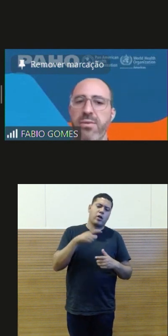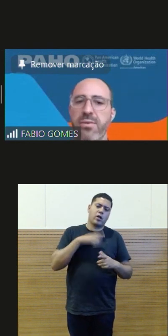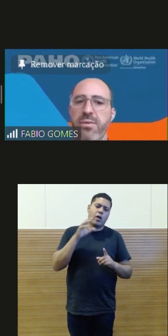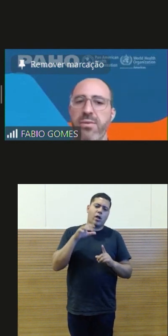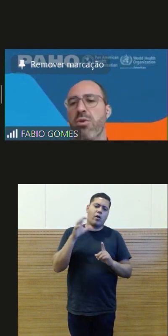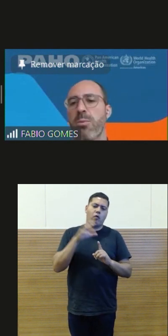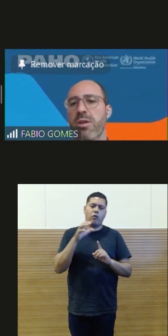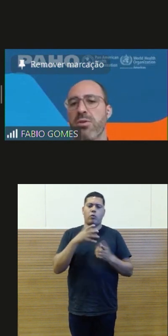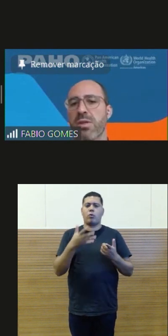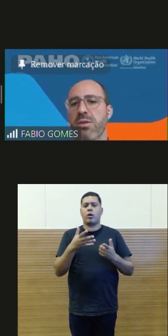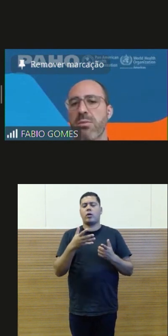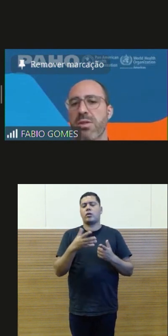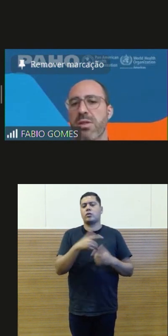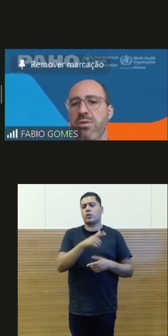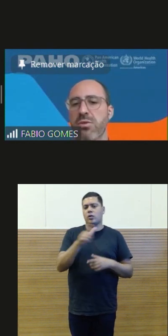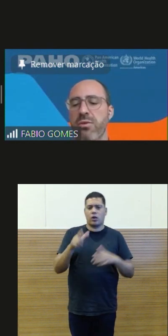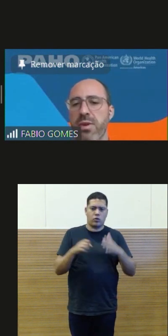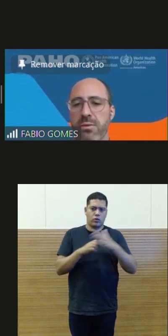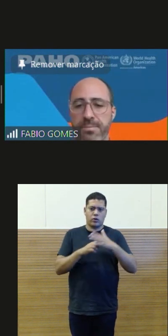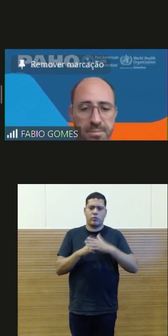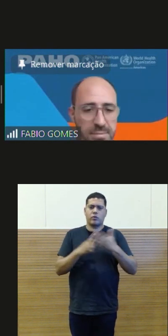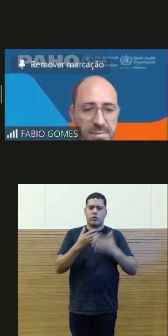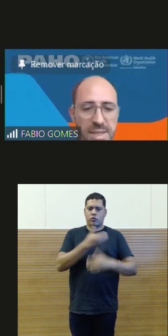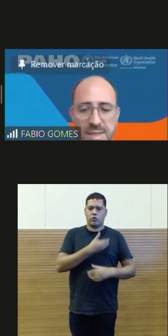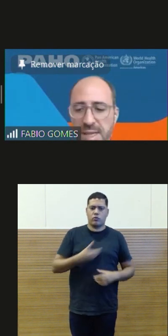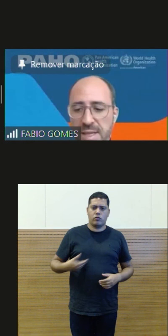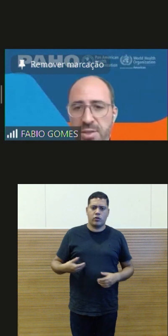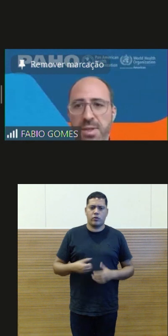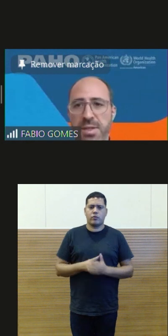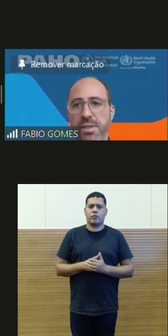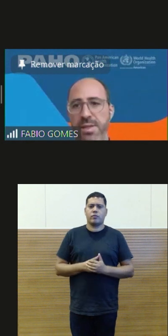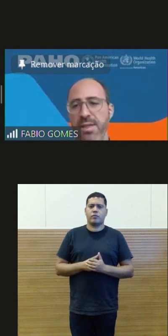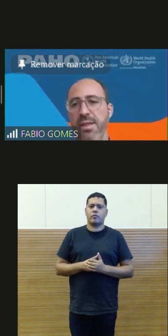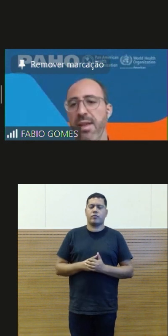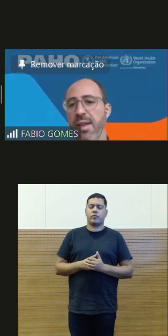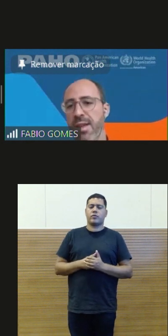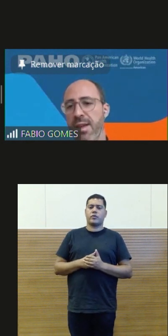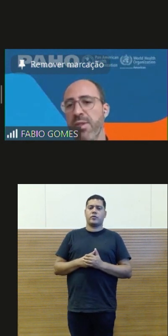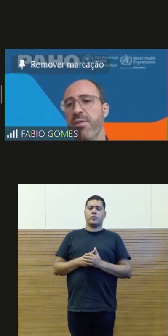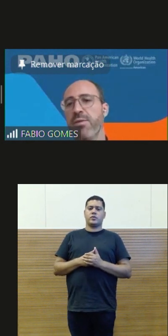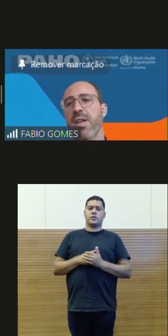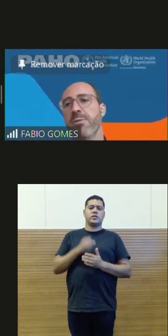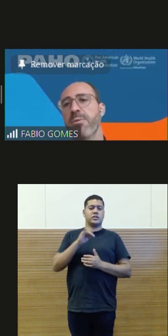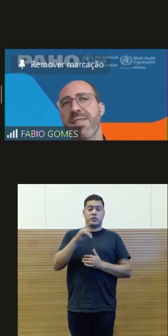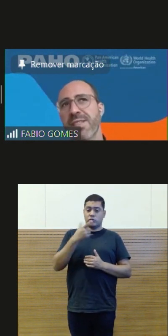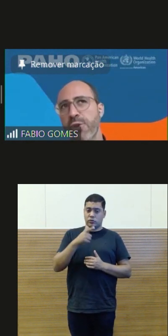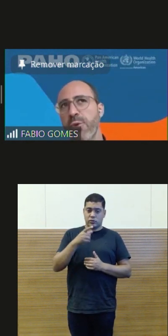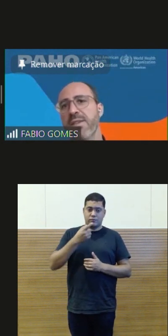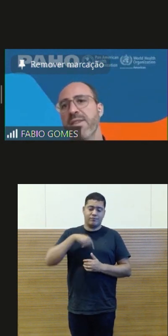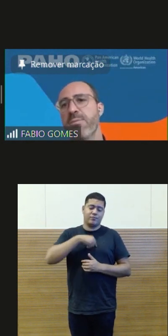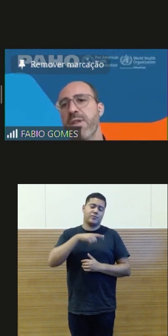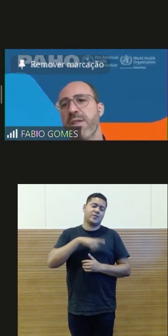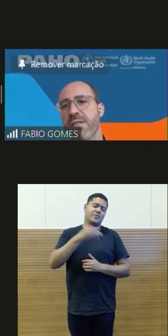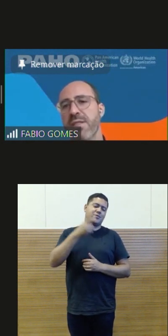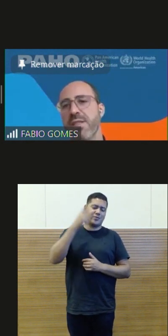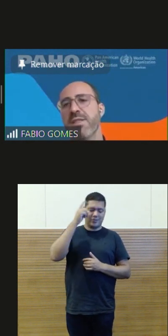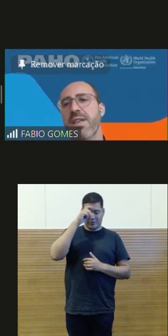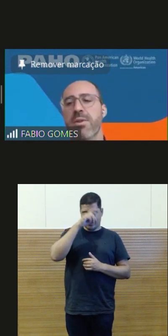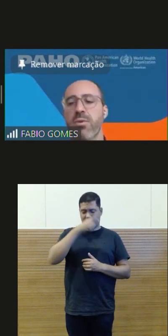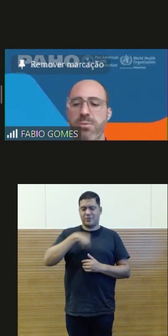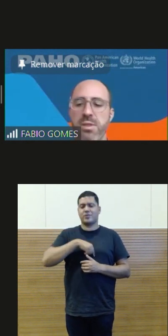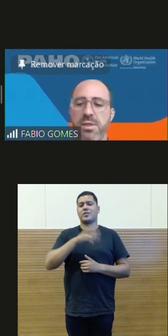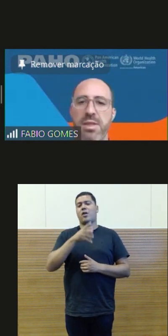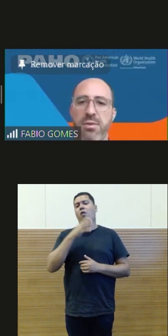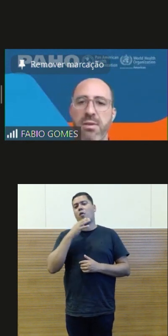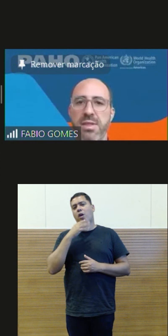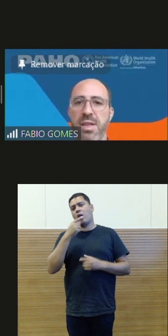The states must work to diminish the influence of these companies. Without that, it will be very